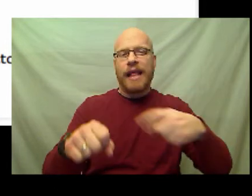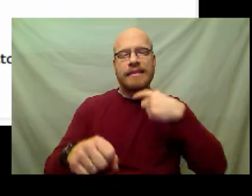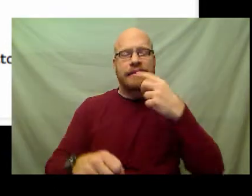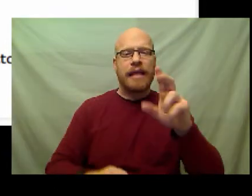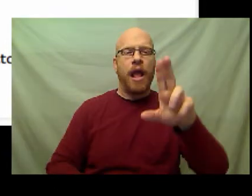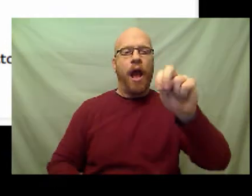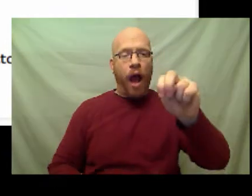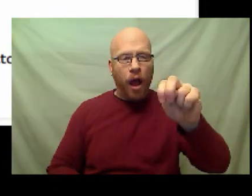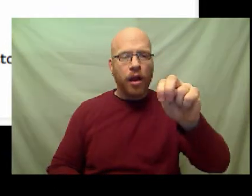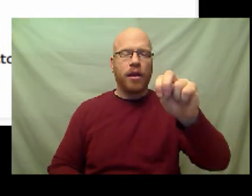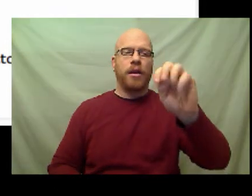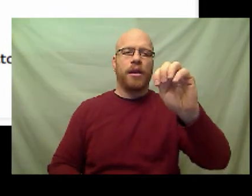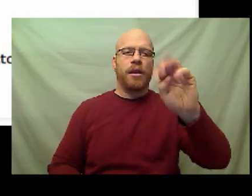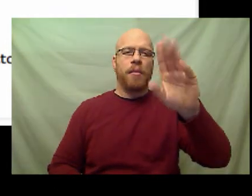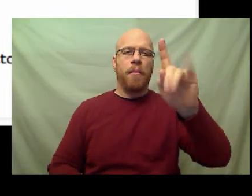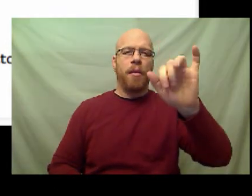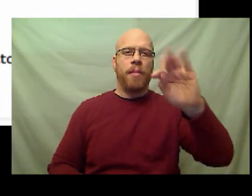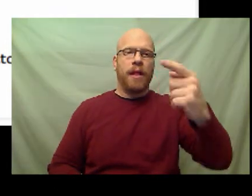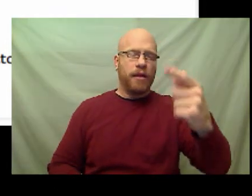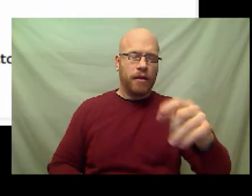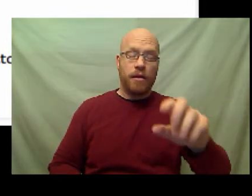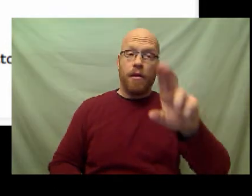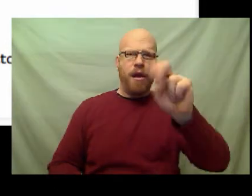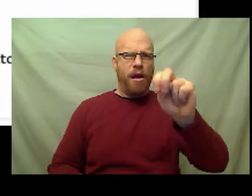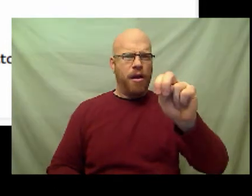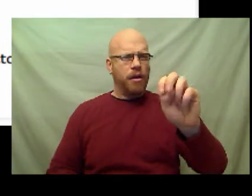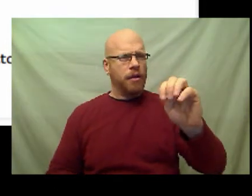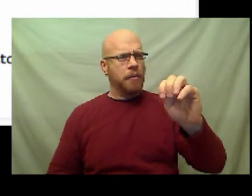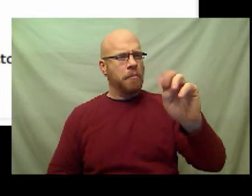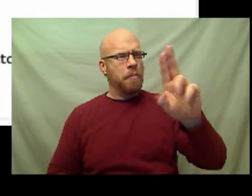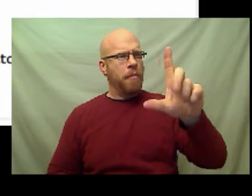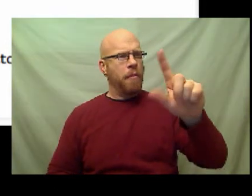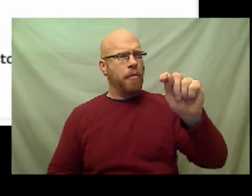3. Now, we're going to